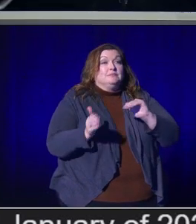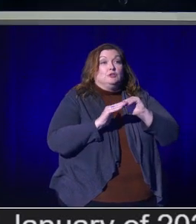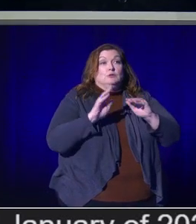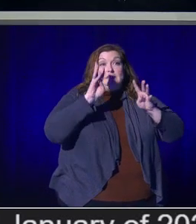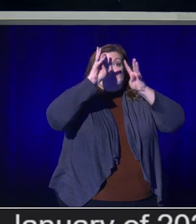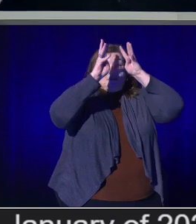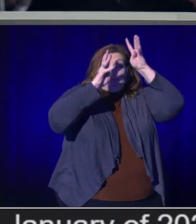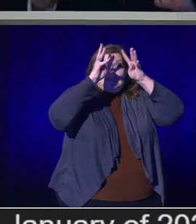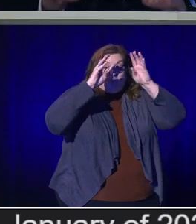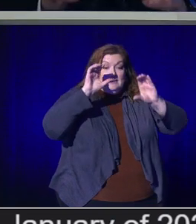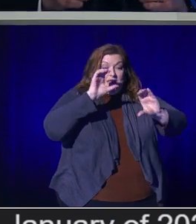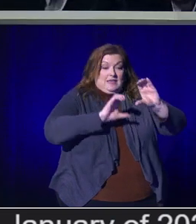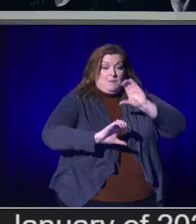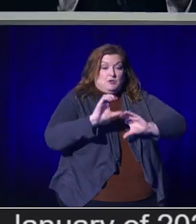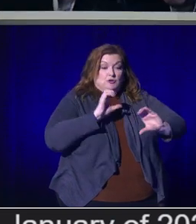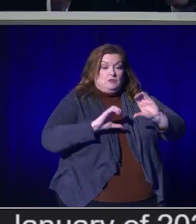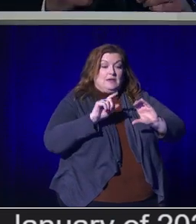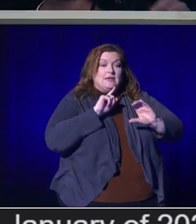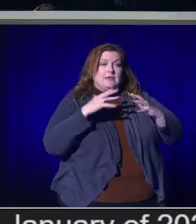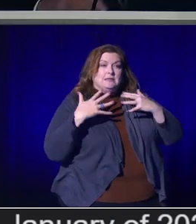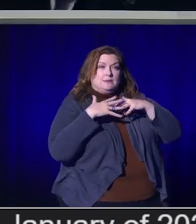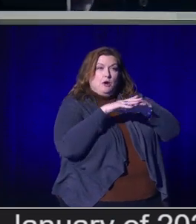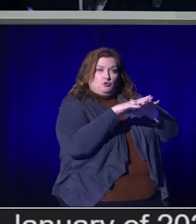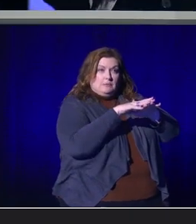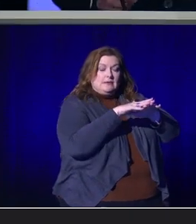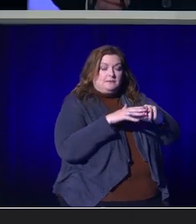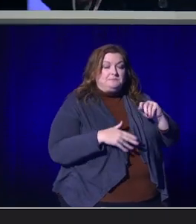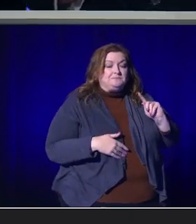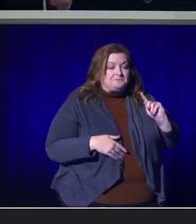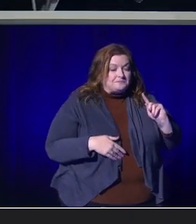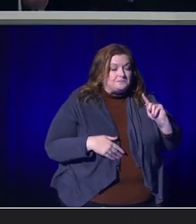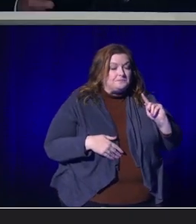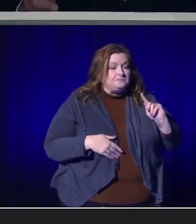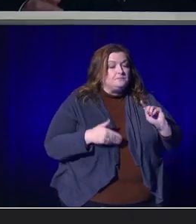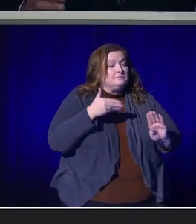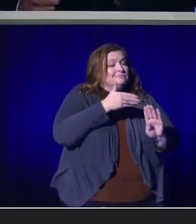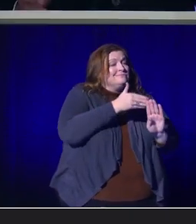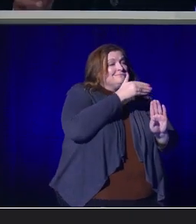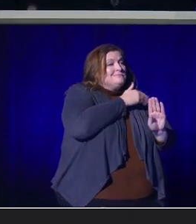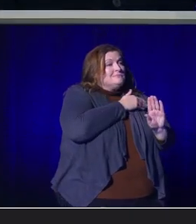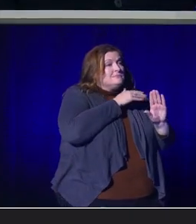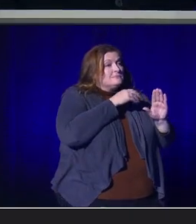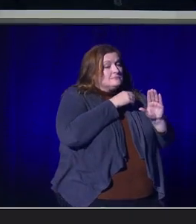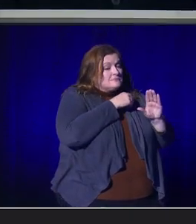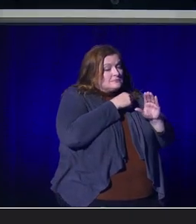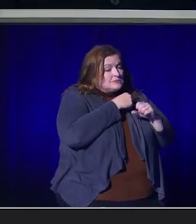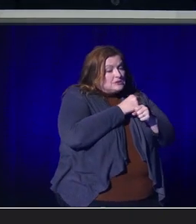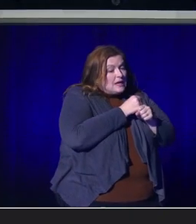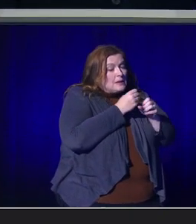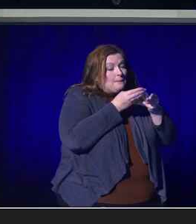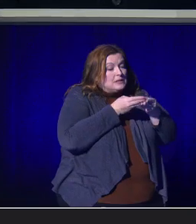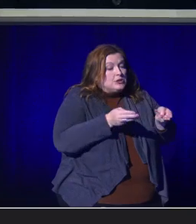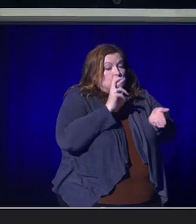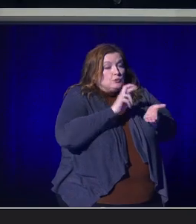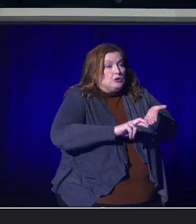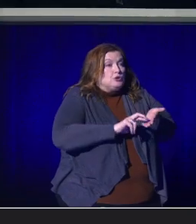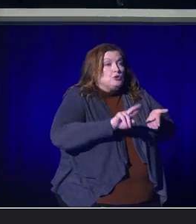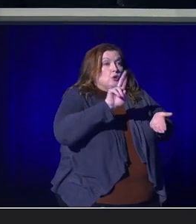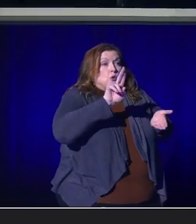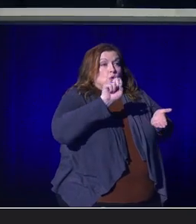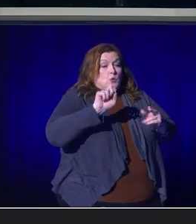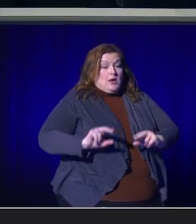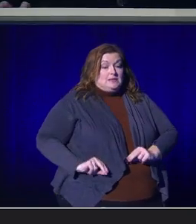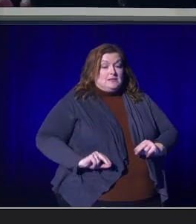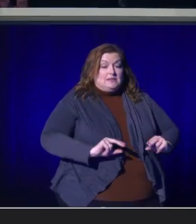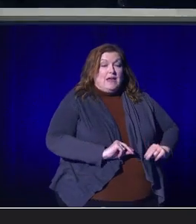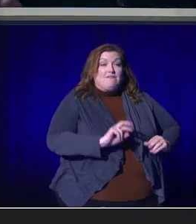chemistry is mushrooming. Prior to that, she conducted materials research at the U.S. Naval Research Laboratory. At